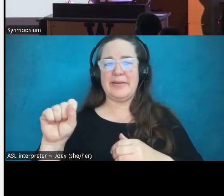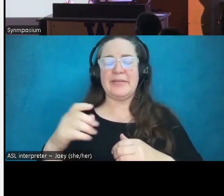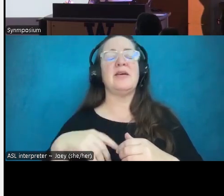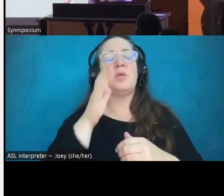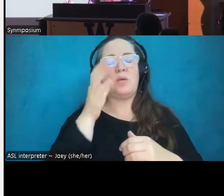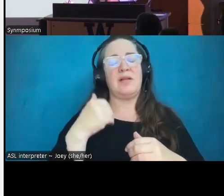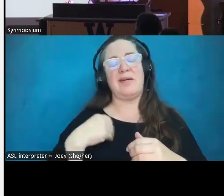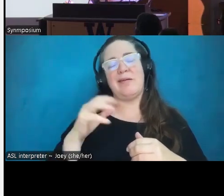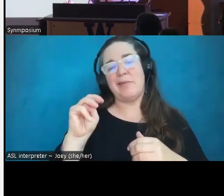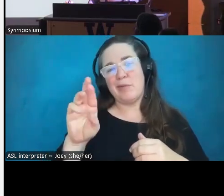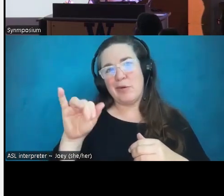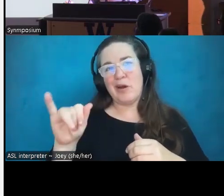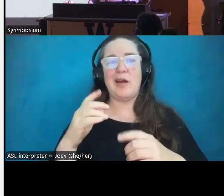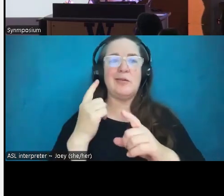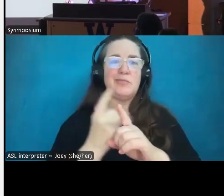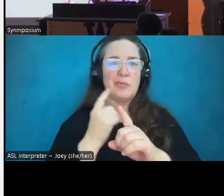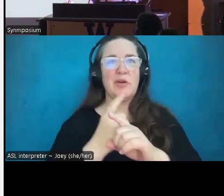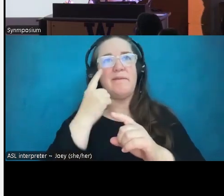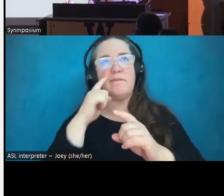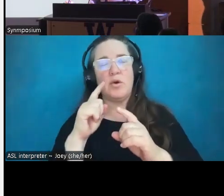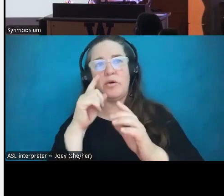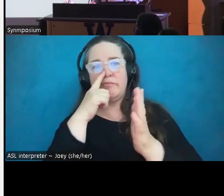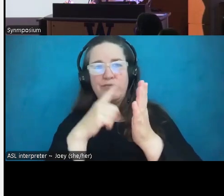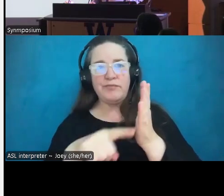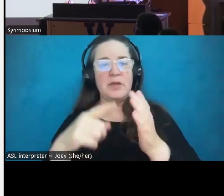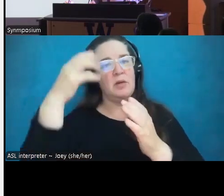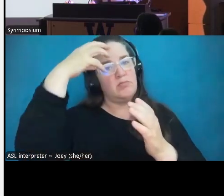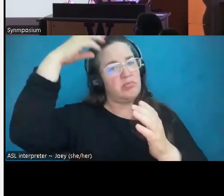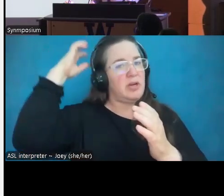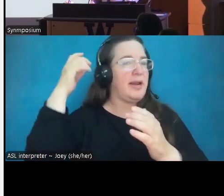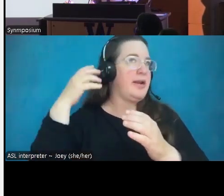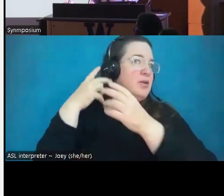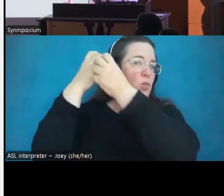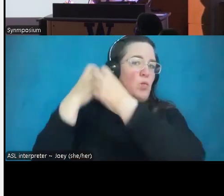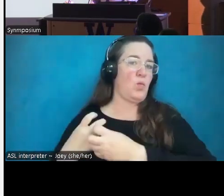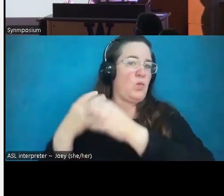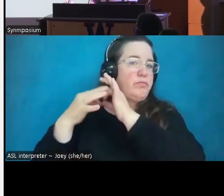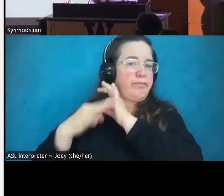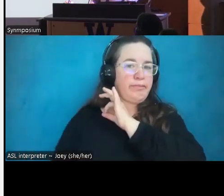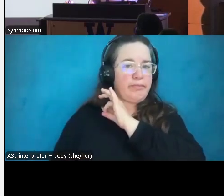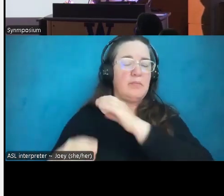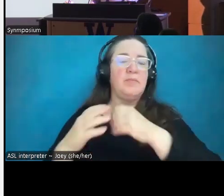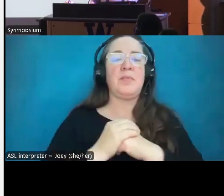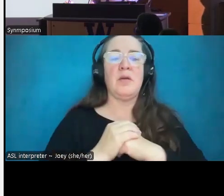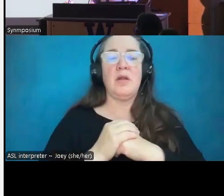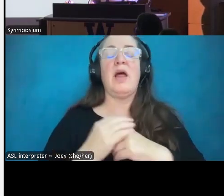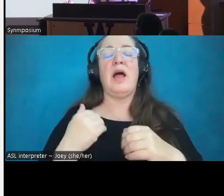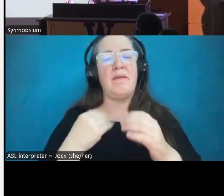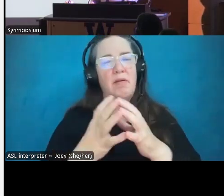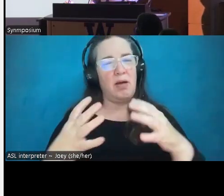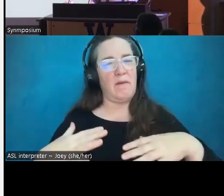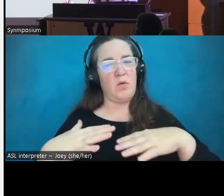and spinal cord is appropriate. And then there's a lot of overlap between long COVID